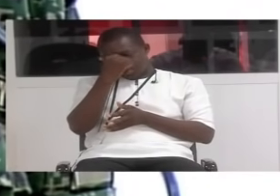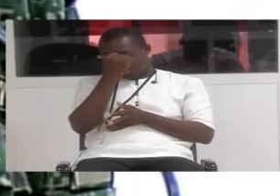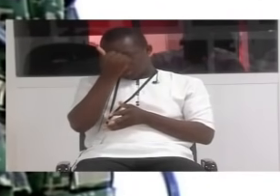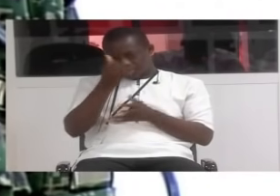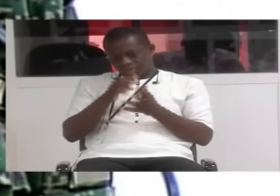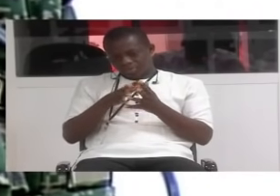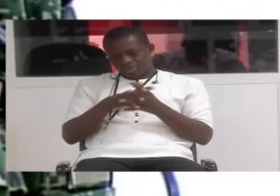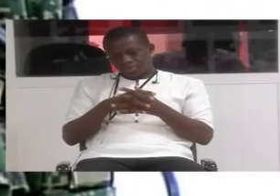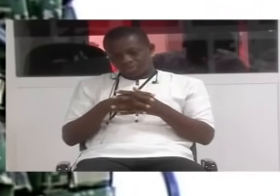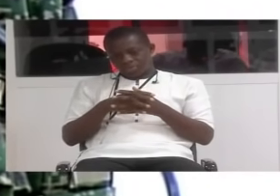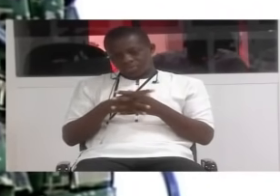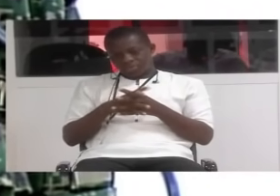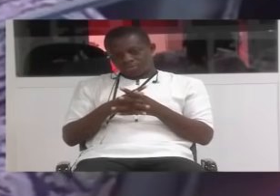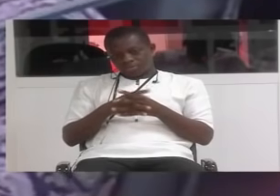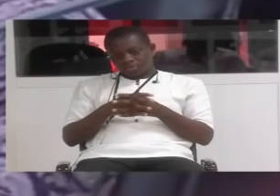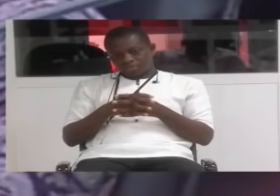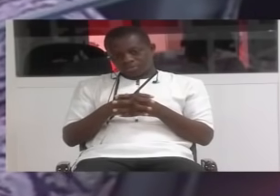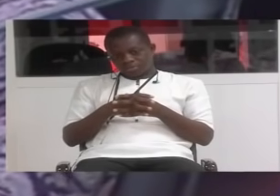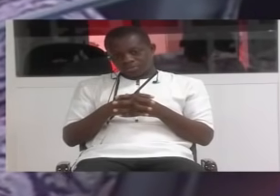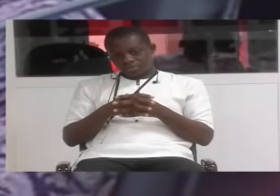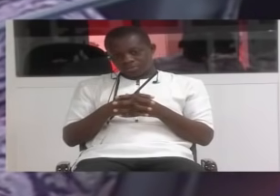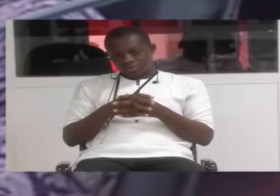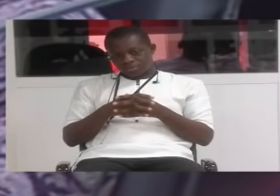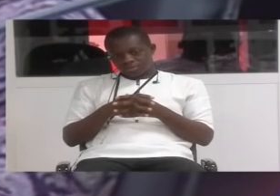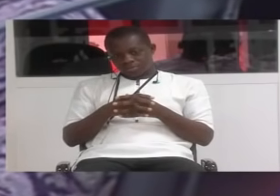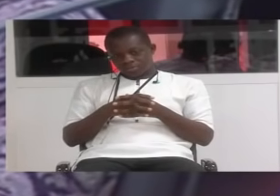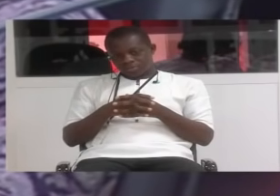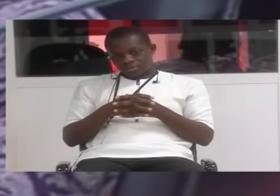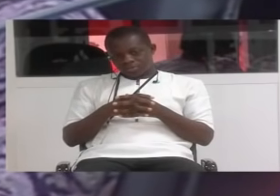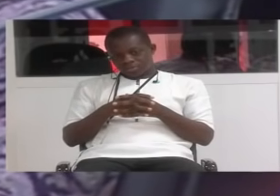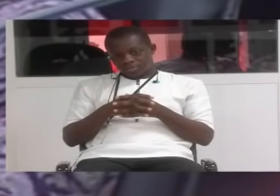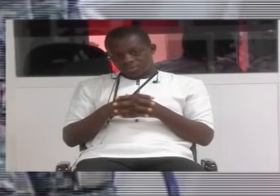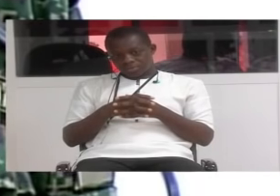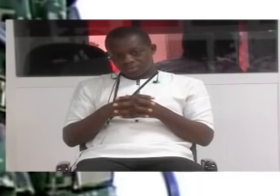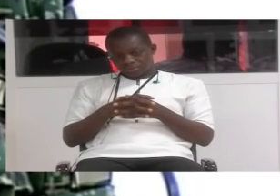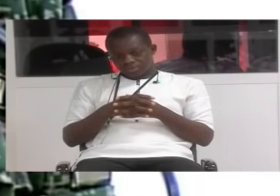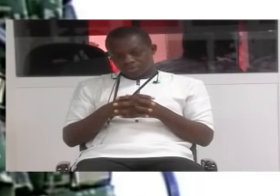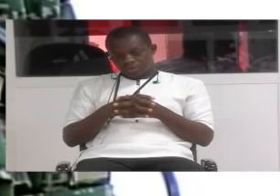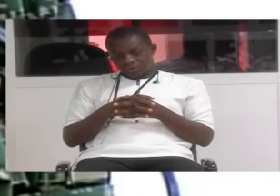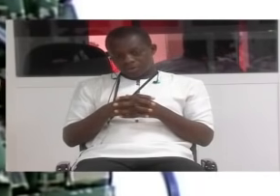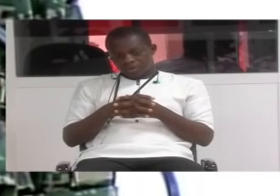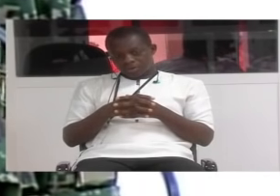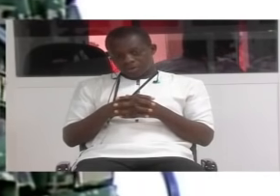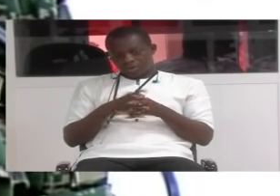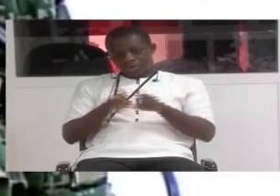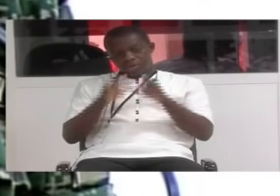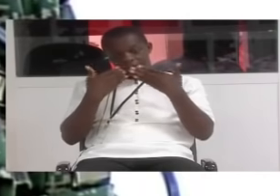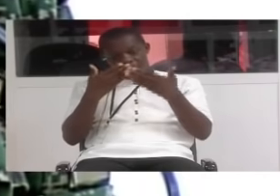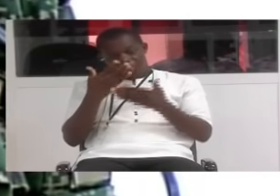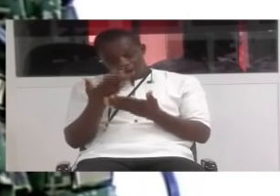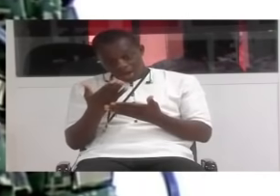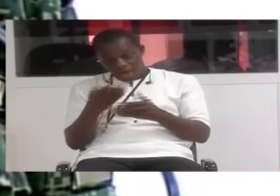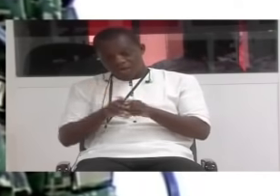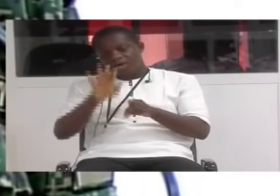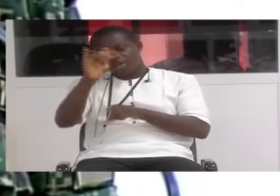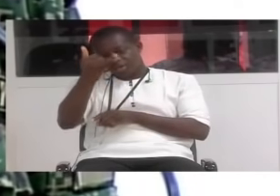Jammeh and he gave me a house, and when I got into this house, it was all shining with light. I said to